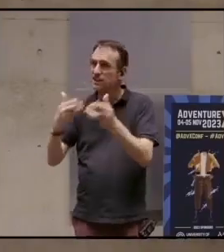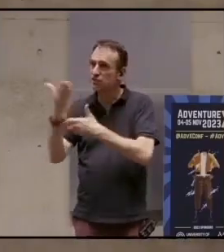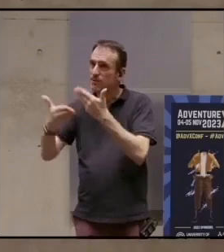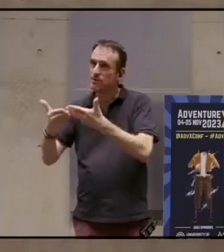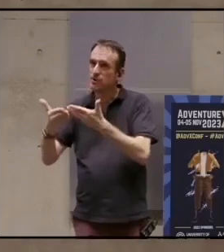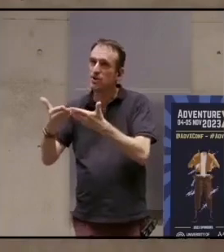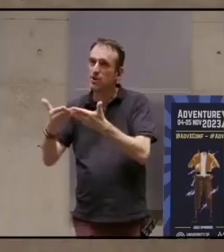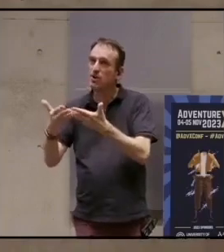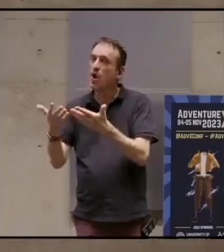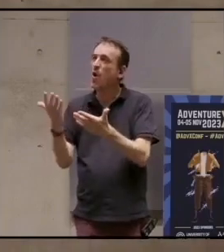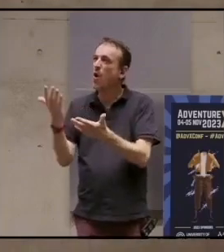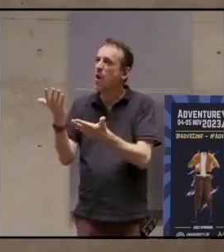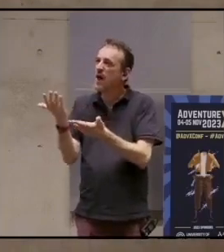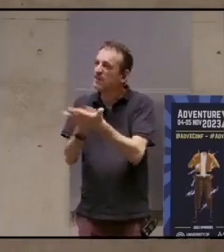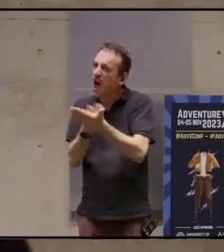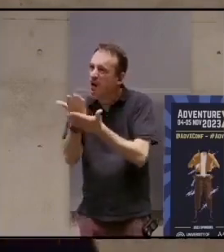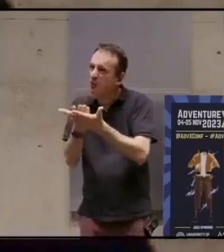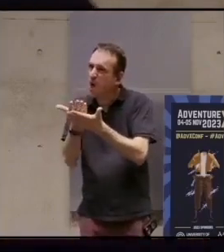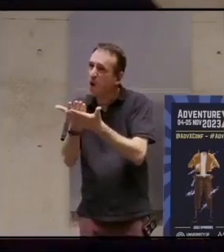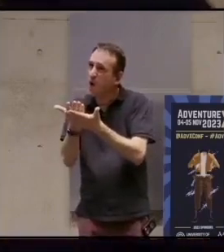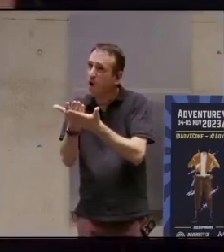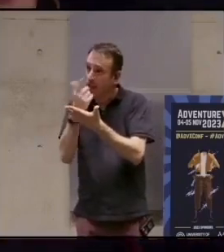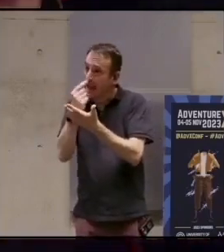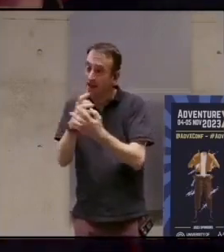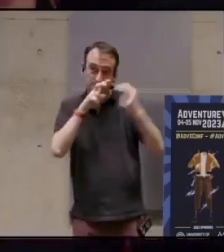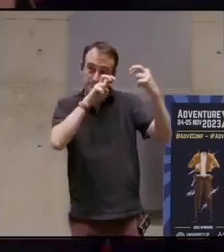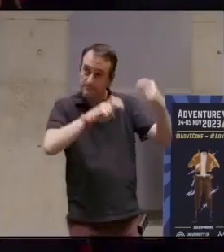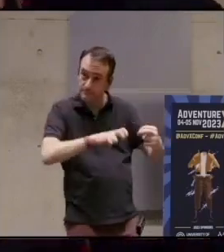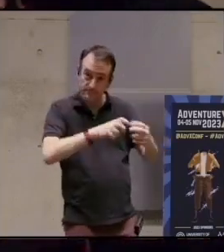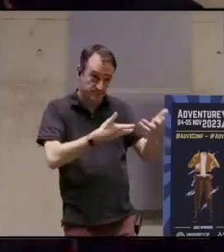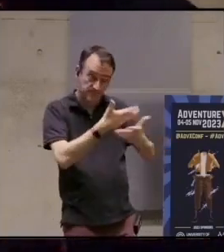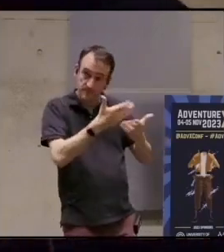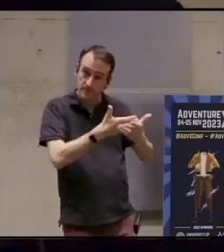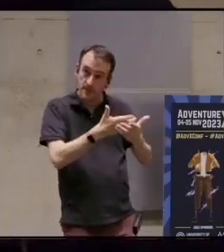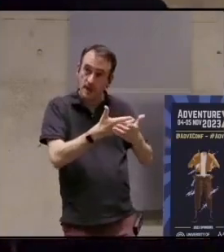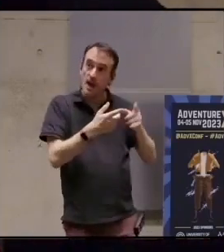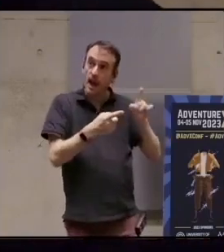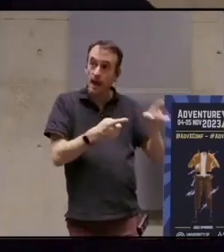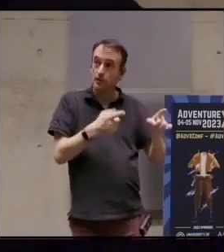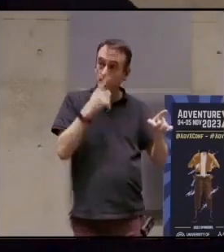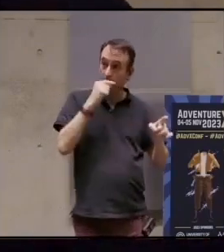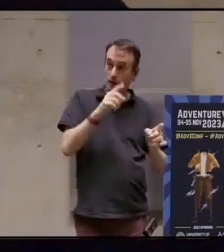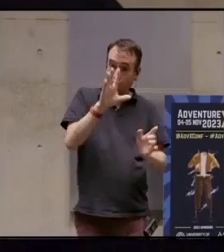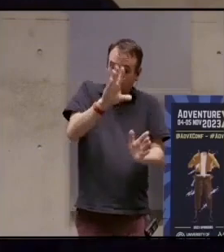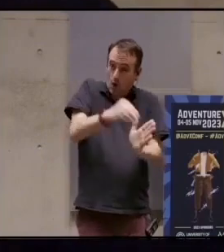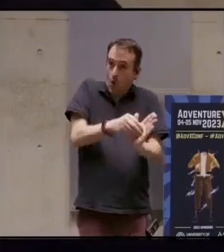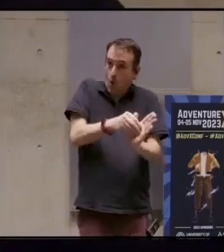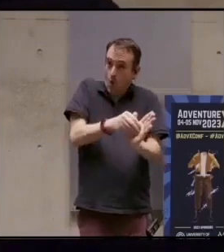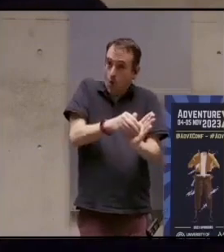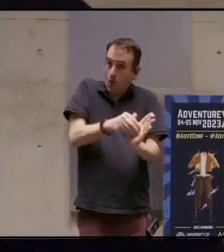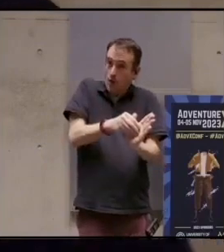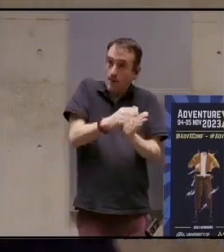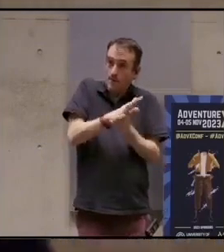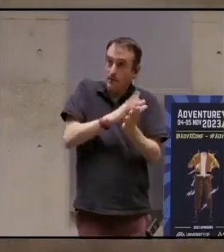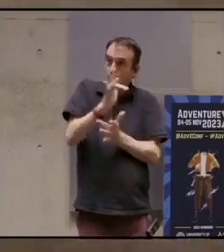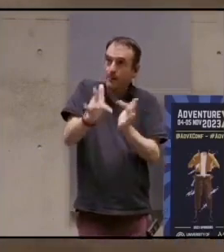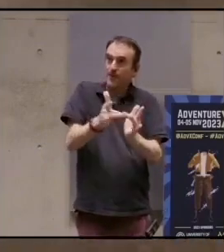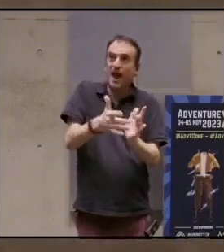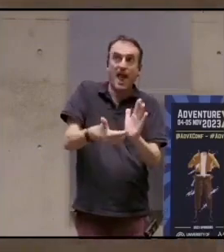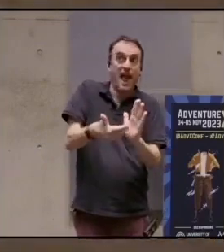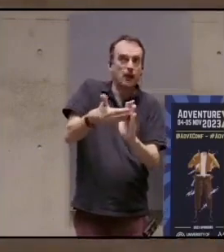them into character by doing that first. Getting a couple of takes of that is also like, hey, extra material for the website,